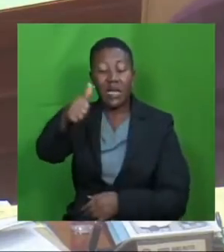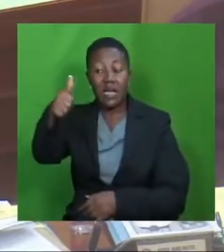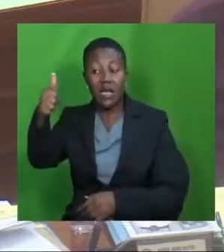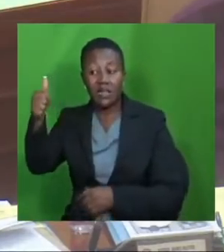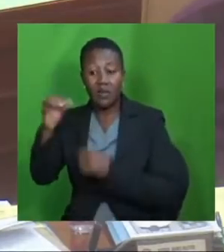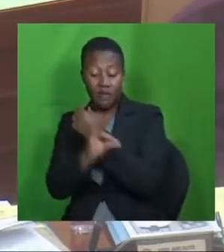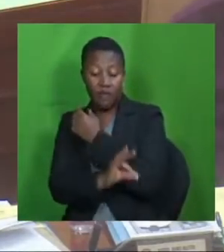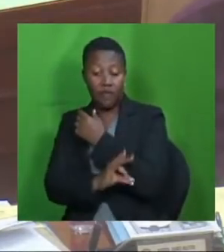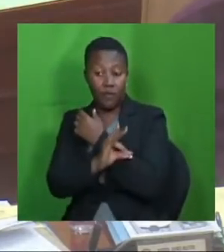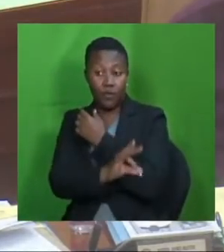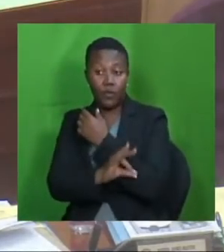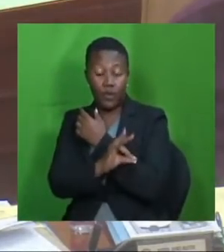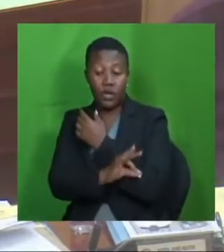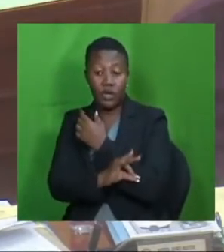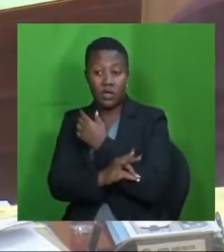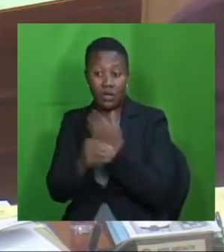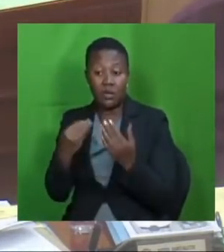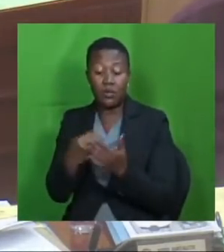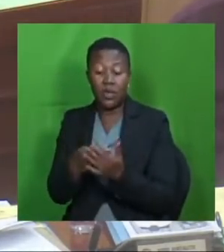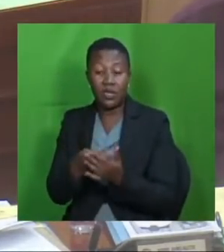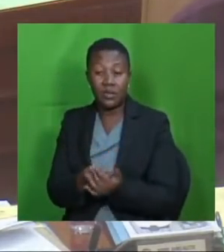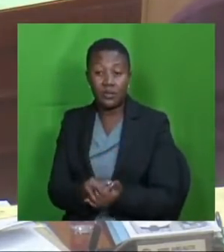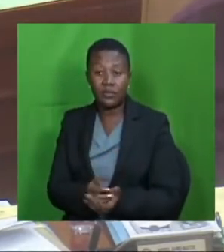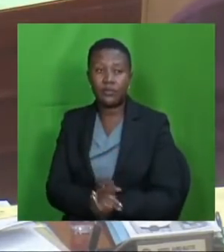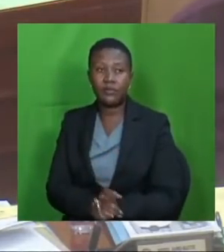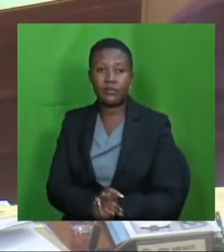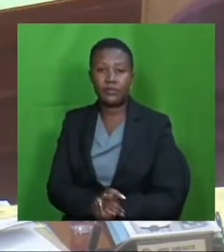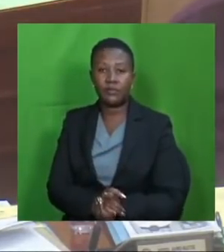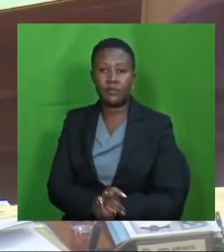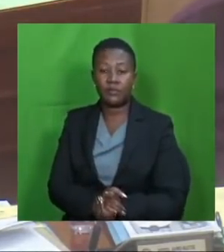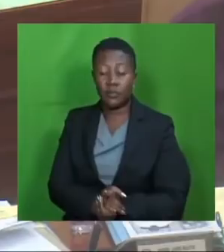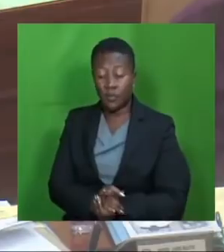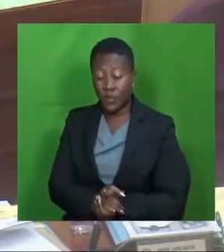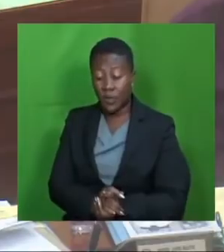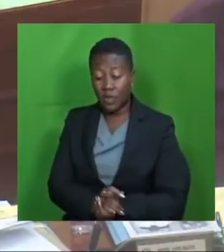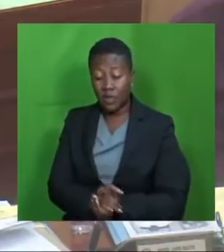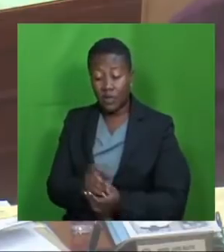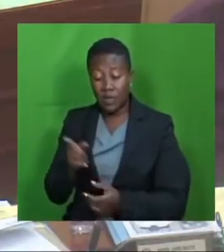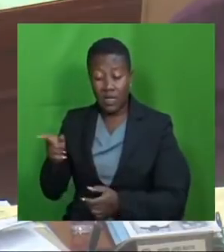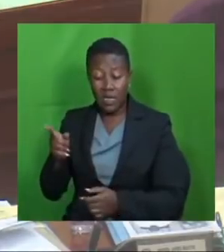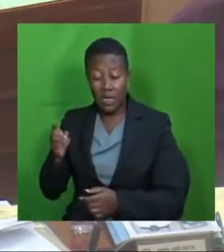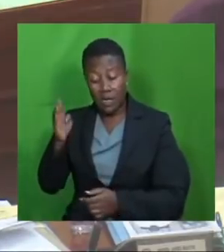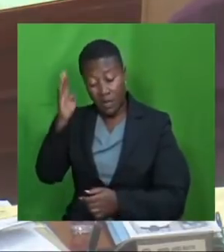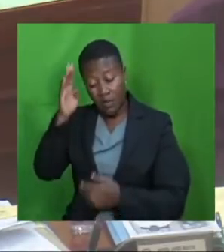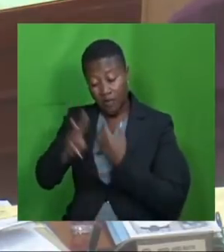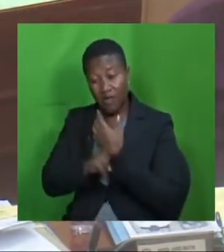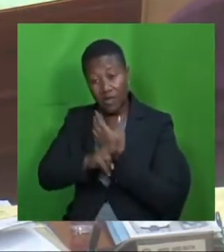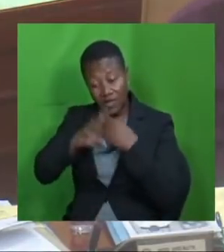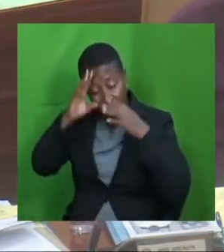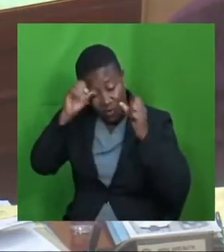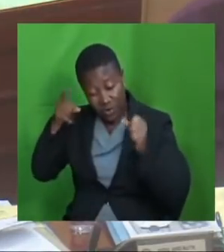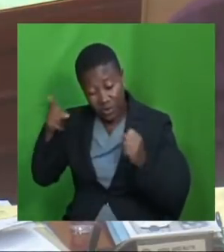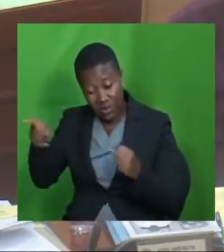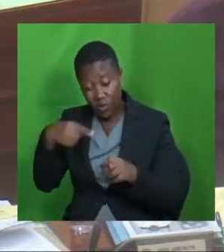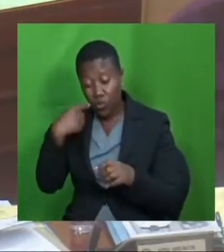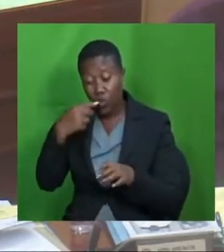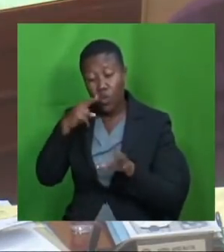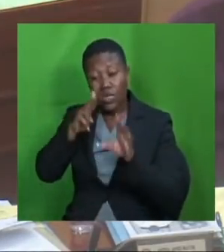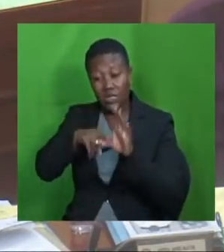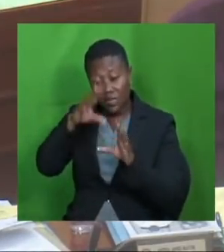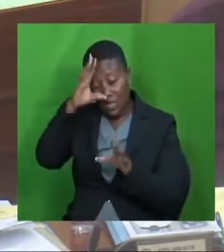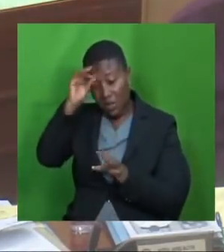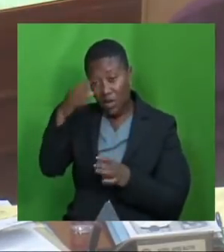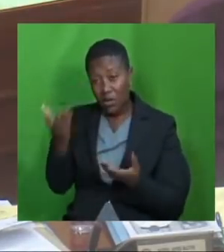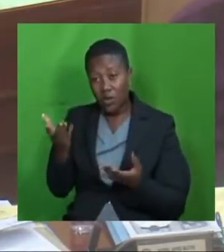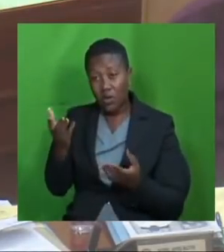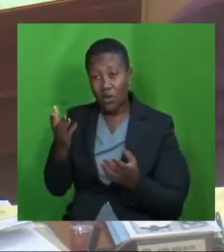Speaker, Dr. Mahmoud Bawumia, Chairman of Economic Management Team, and those of you who are